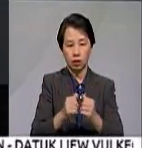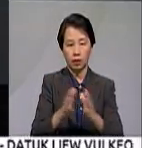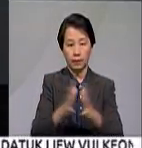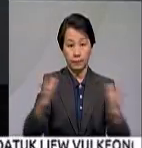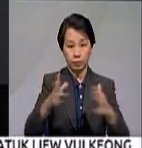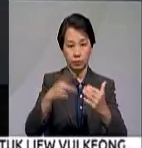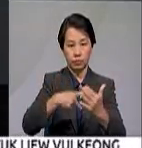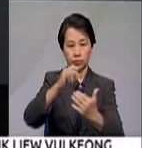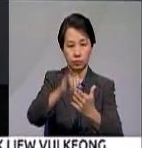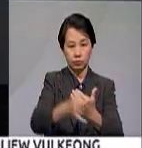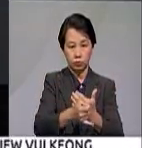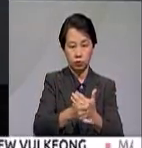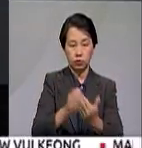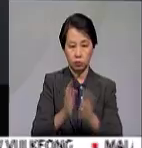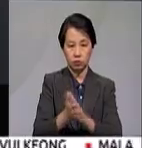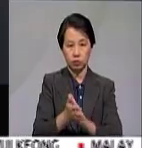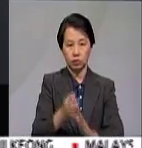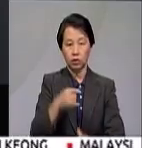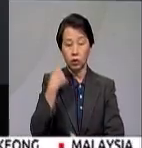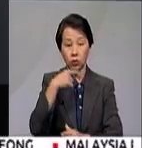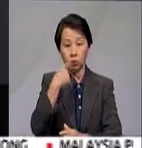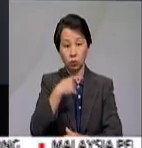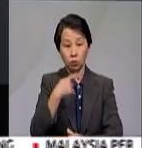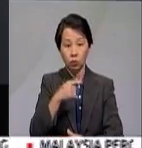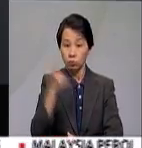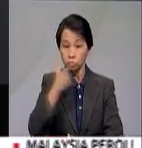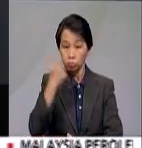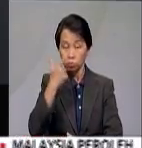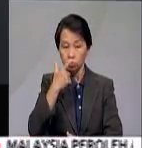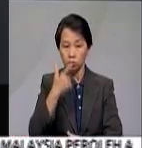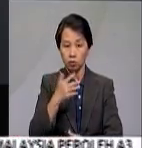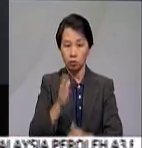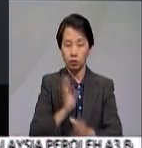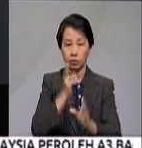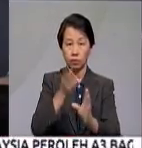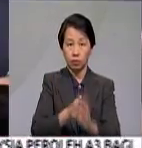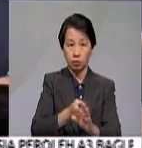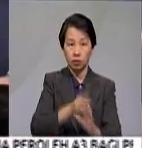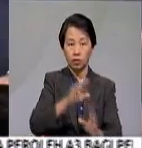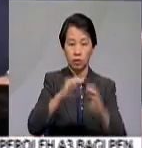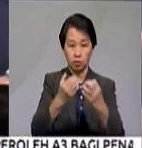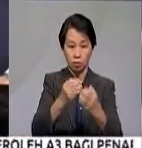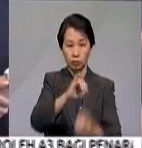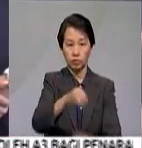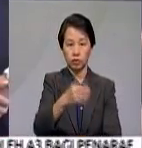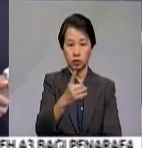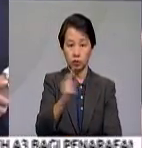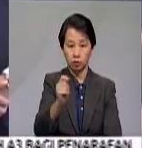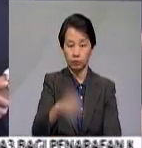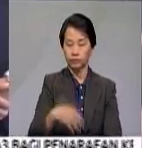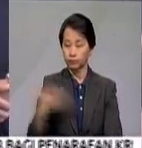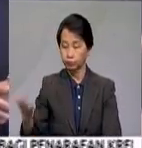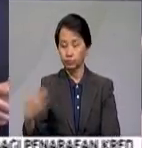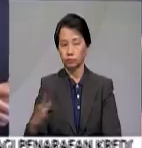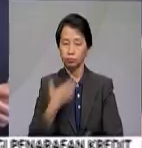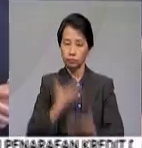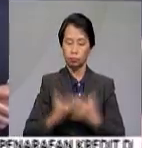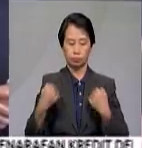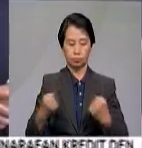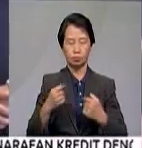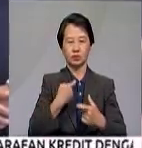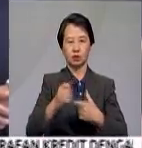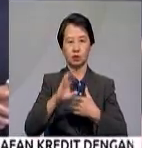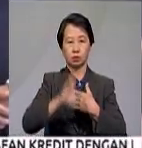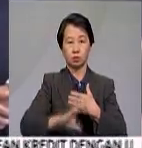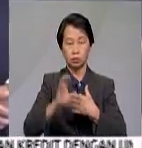project. So who don't want to be a part of this club? And Liridon turut menyatakan beliau sudah pulih sepenuhnya daripada